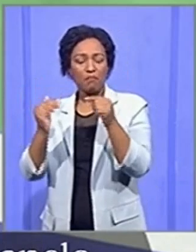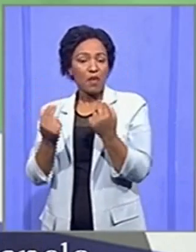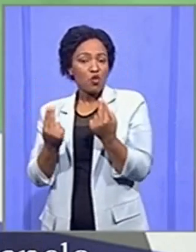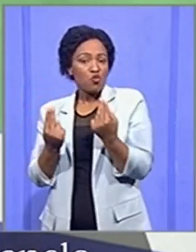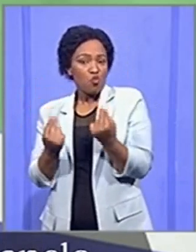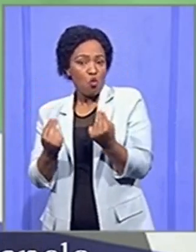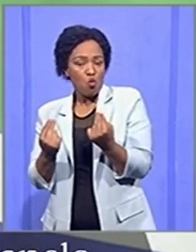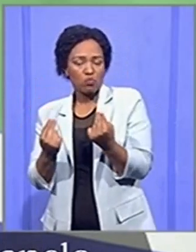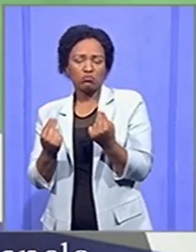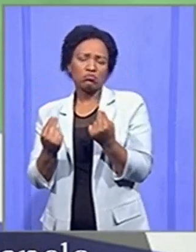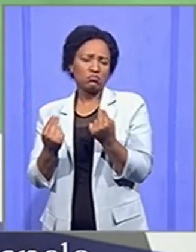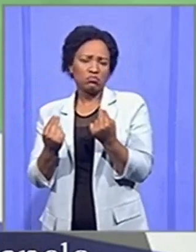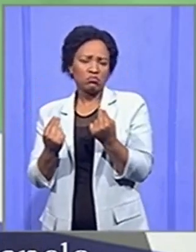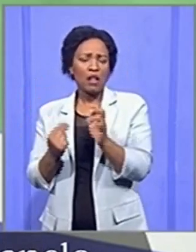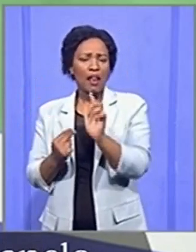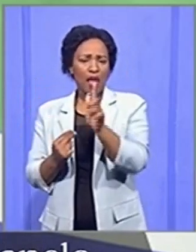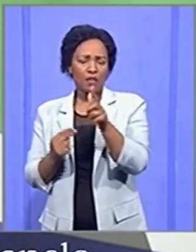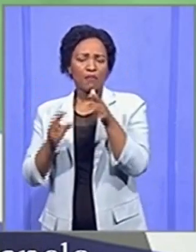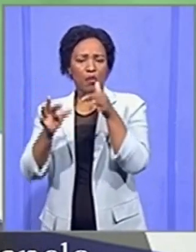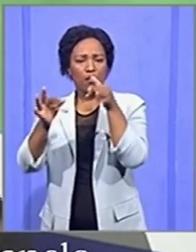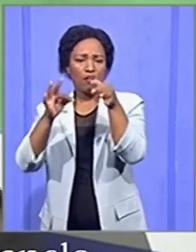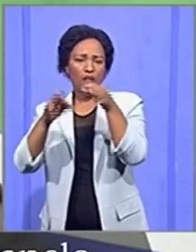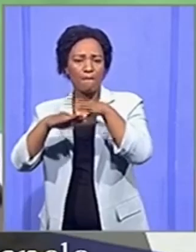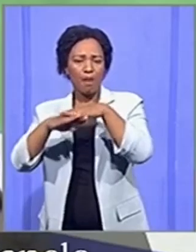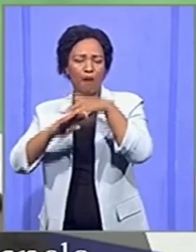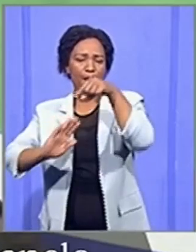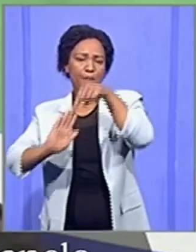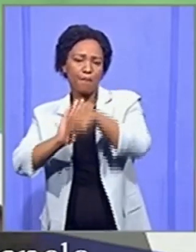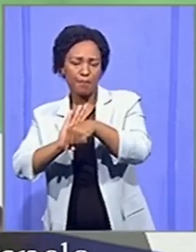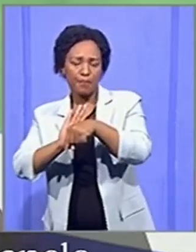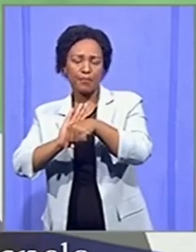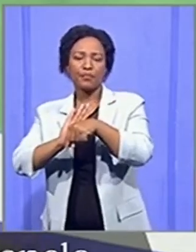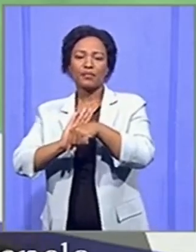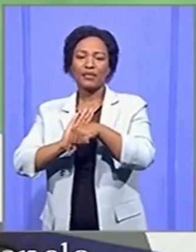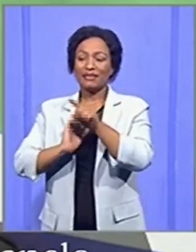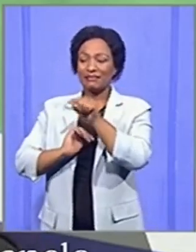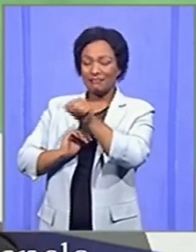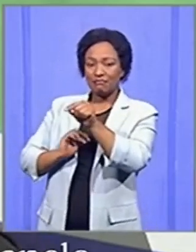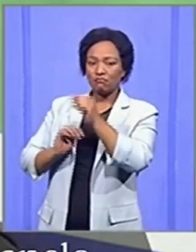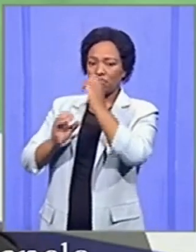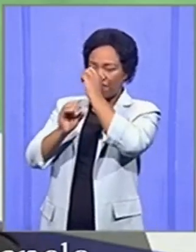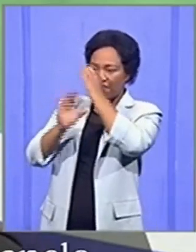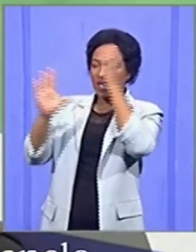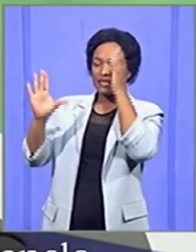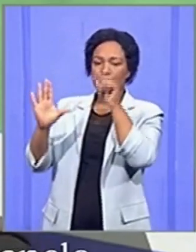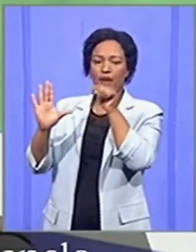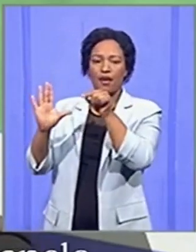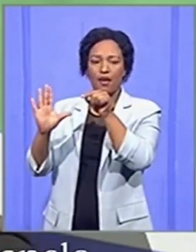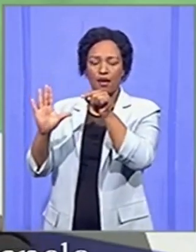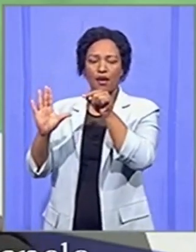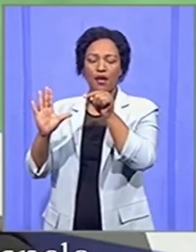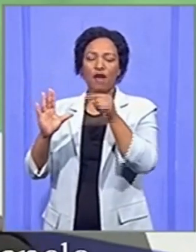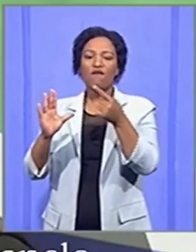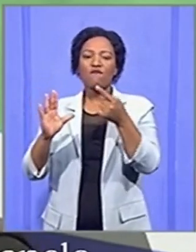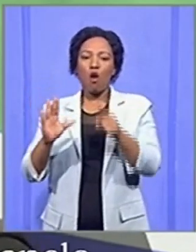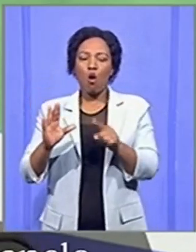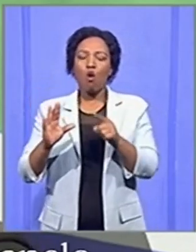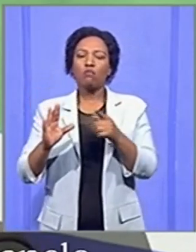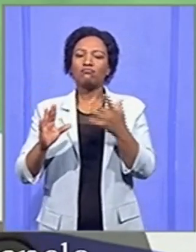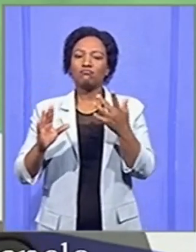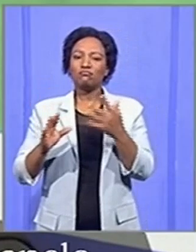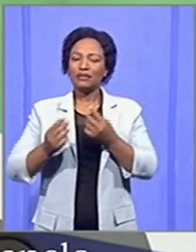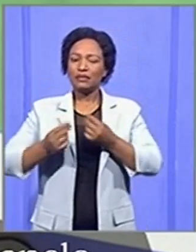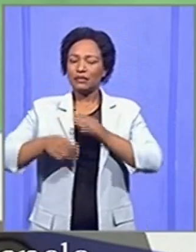to it a little later. It is also about efficiency